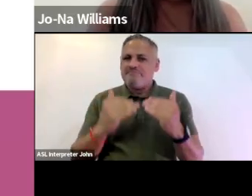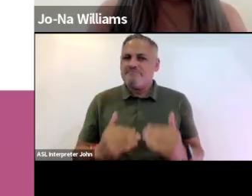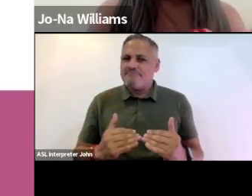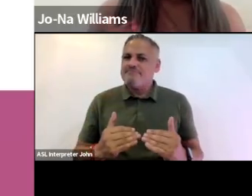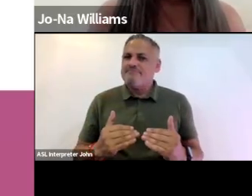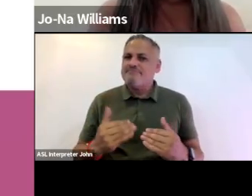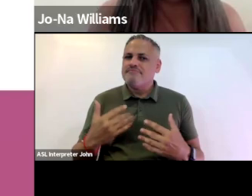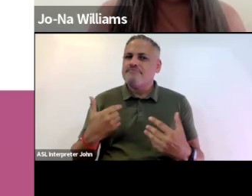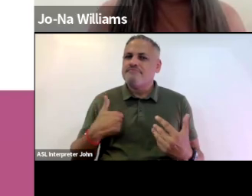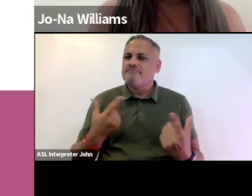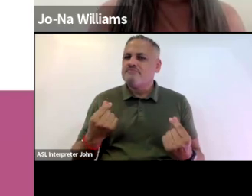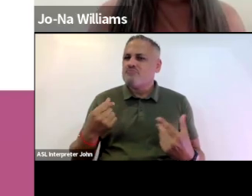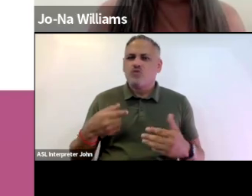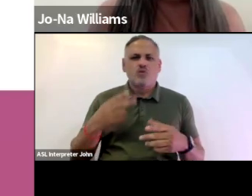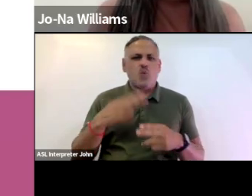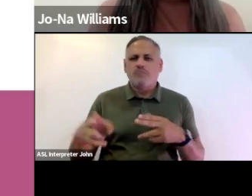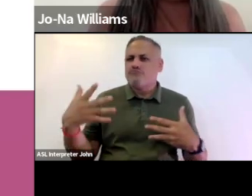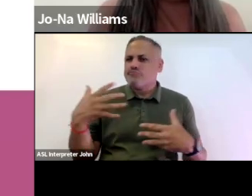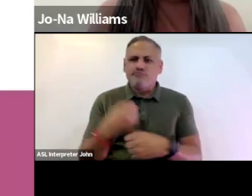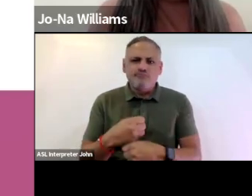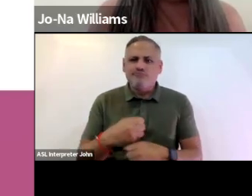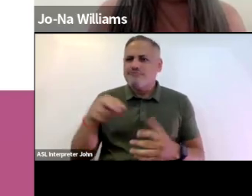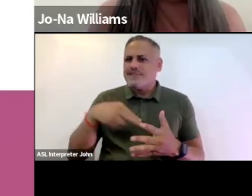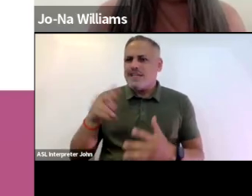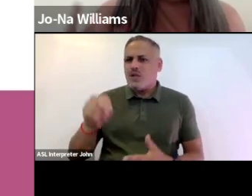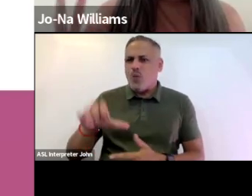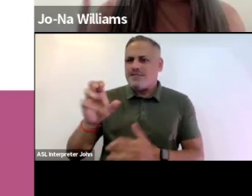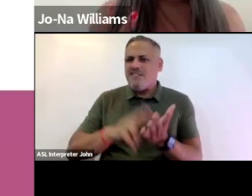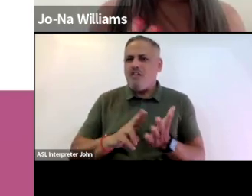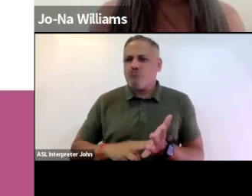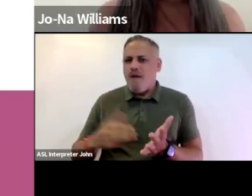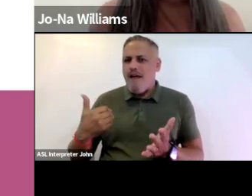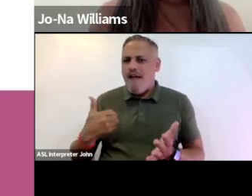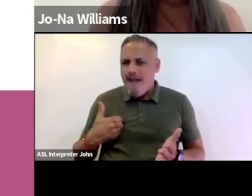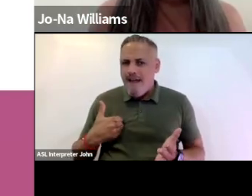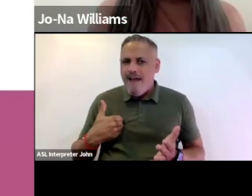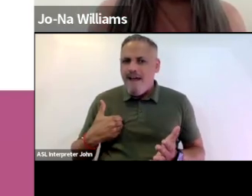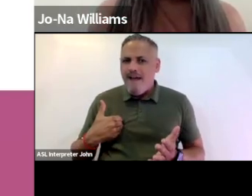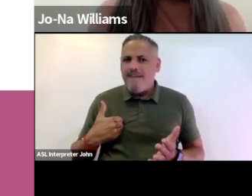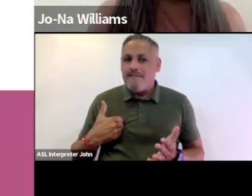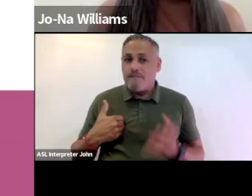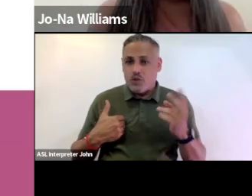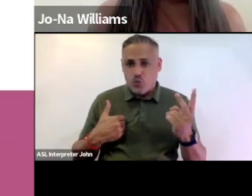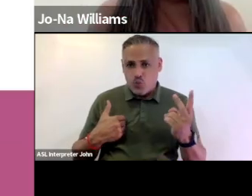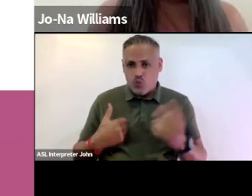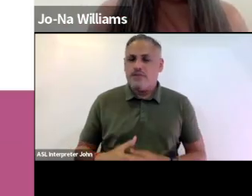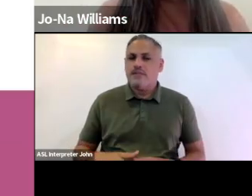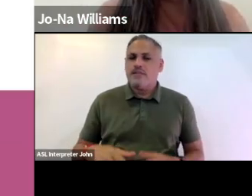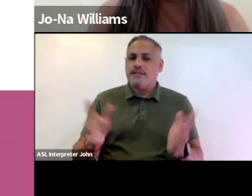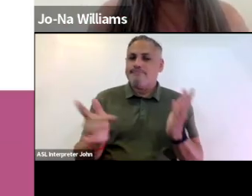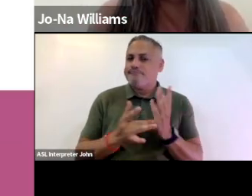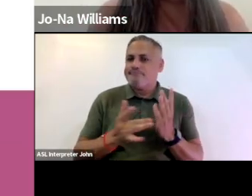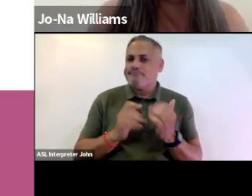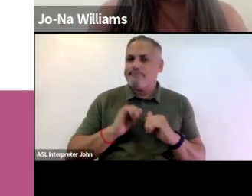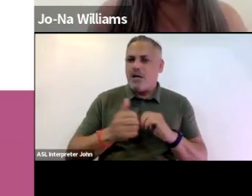through a quick recap of the Dance.NYC contracts. We have two, and then some techniques to